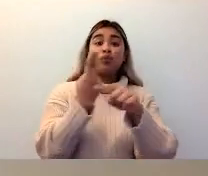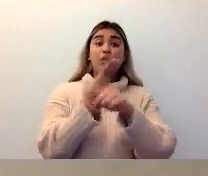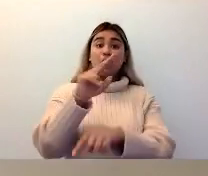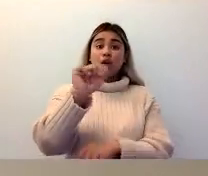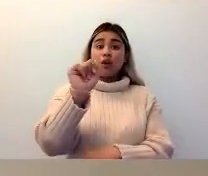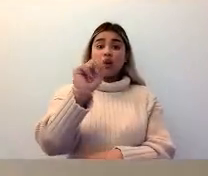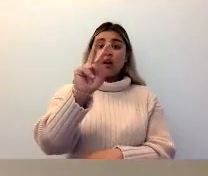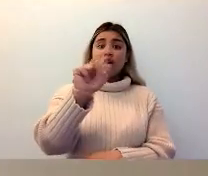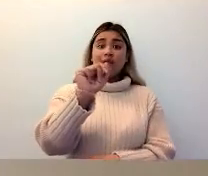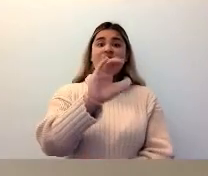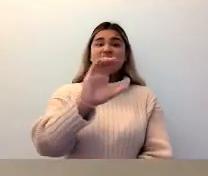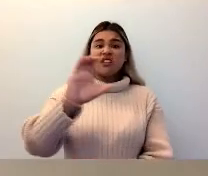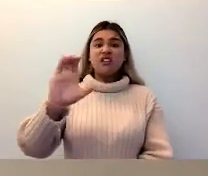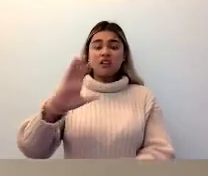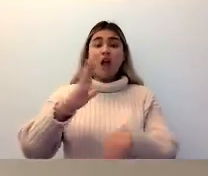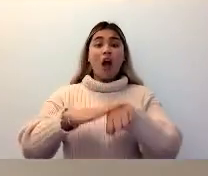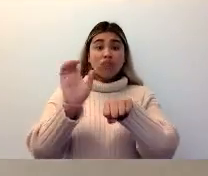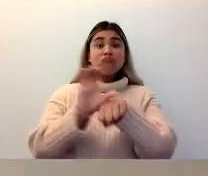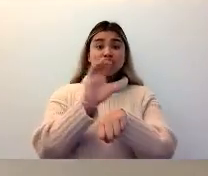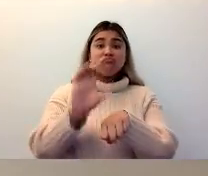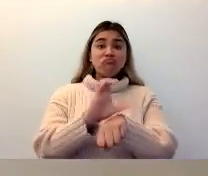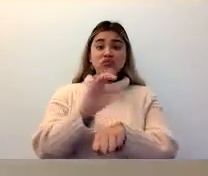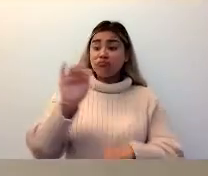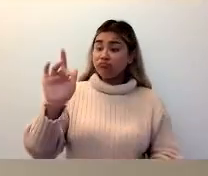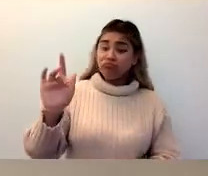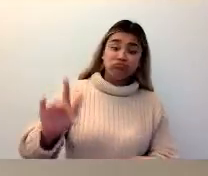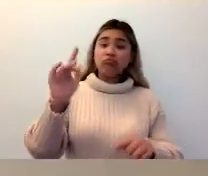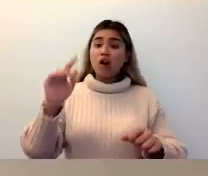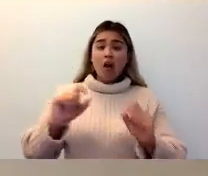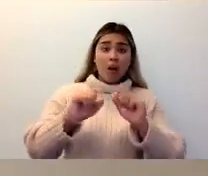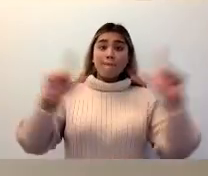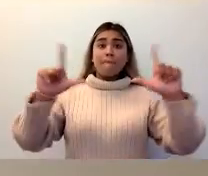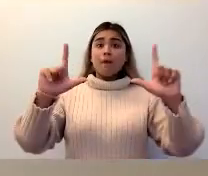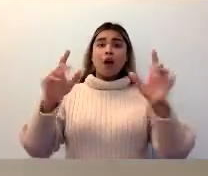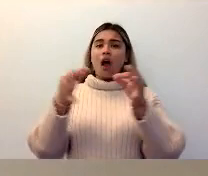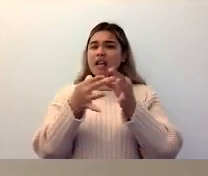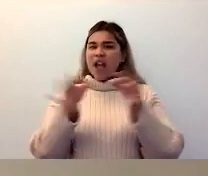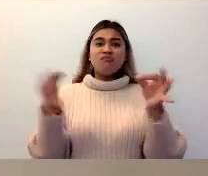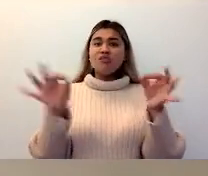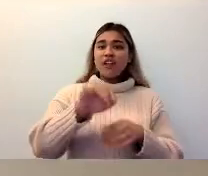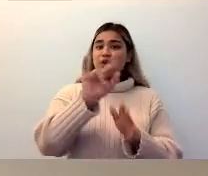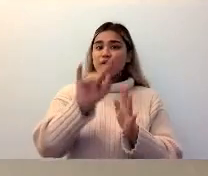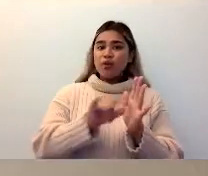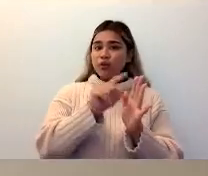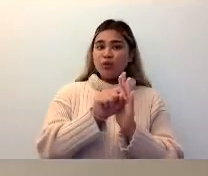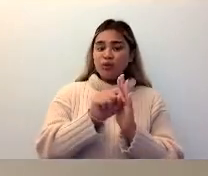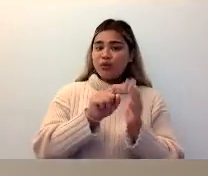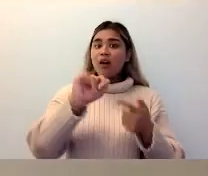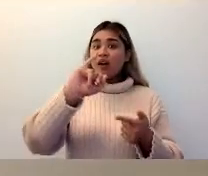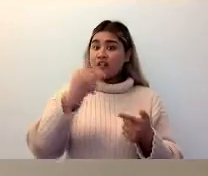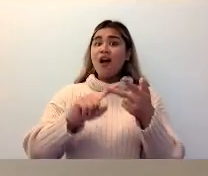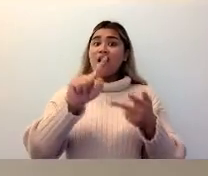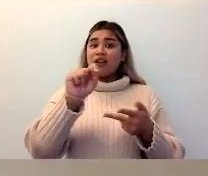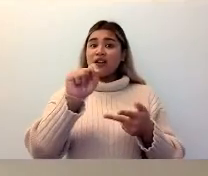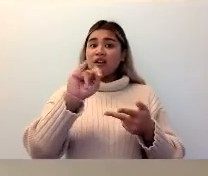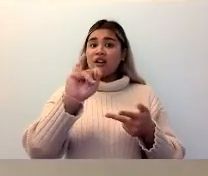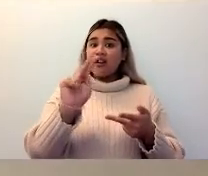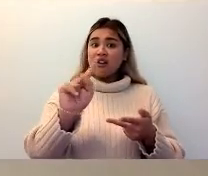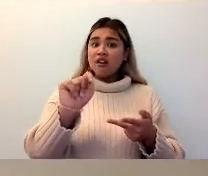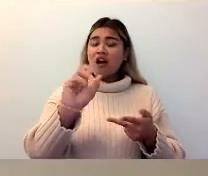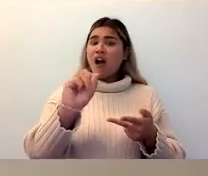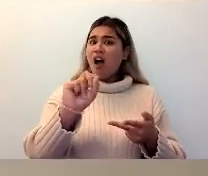use Ava CC. In one click, captions appear. It's that simple. You go on YouTube, Instagram, TikTok, or